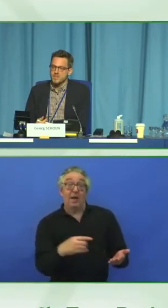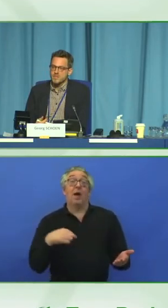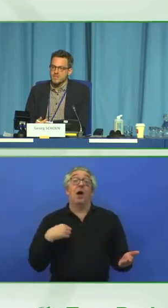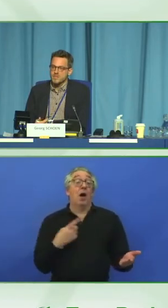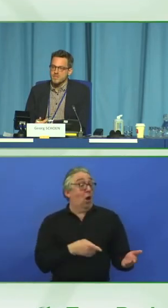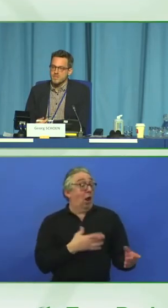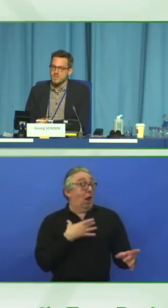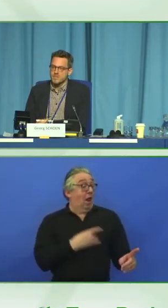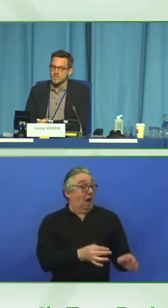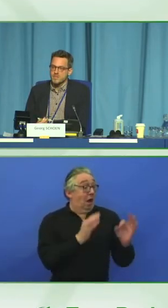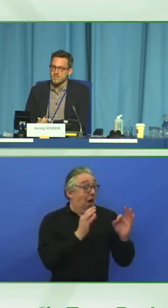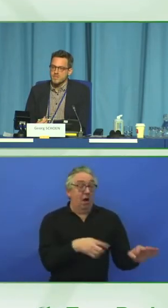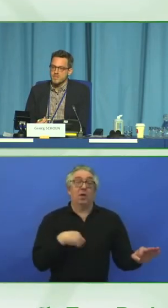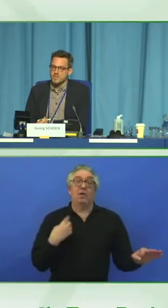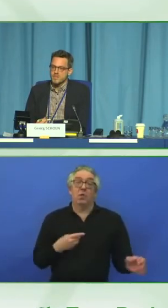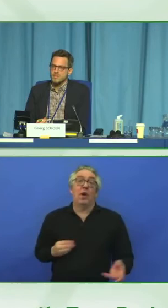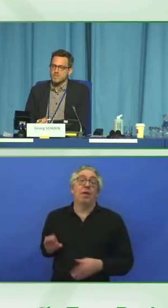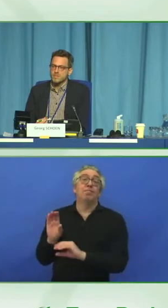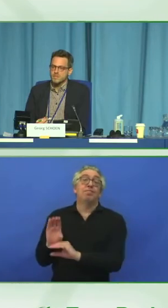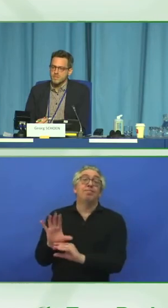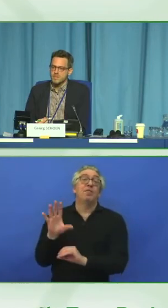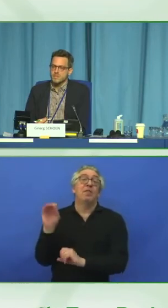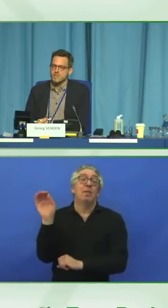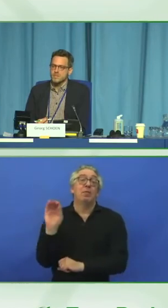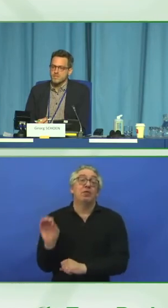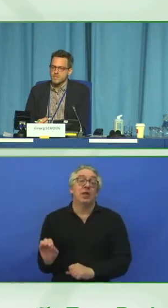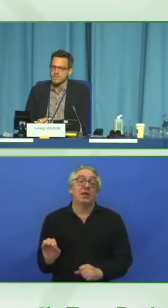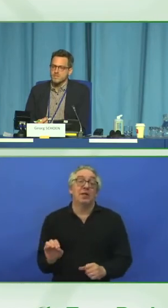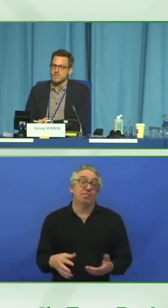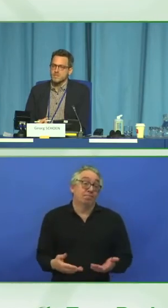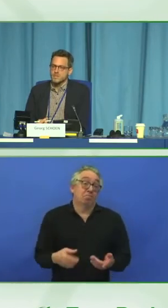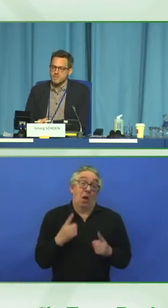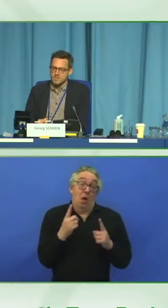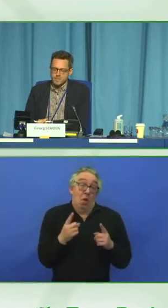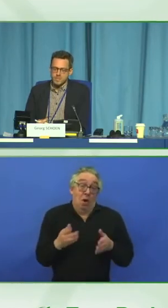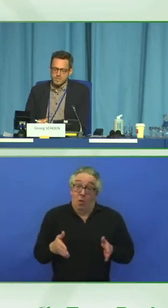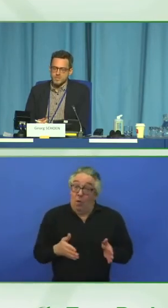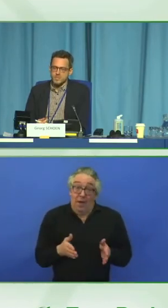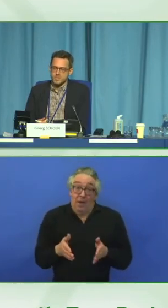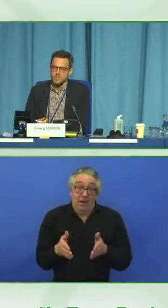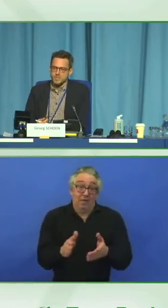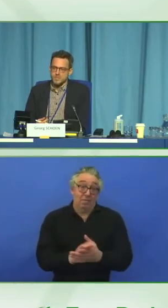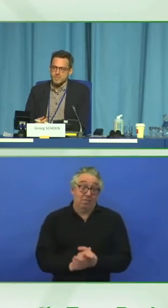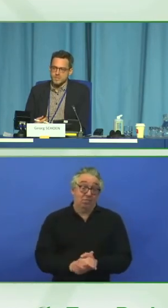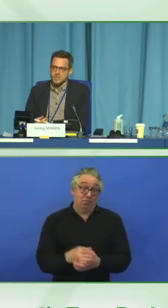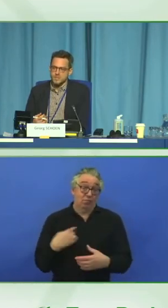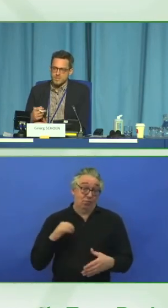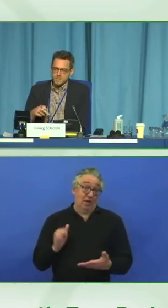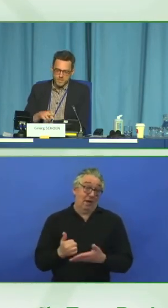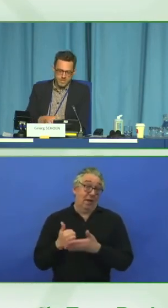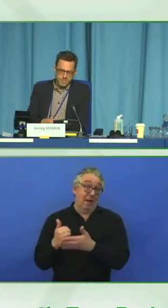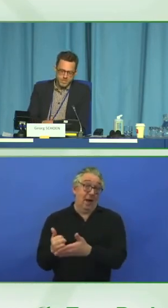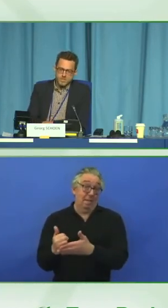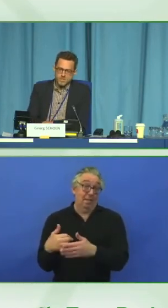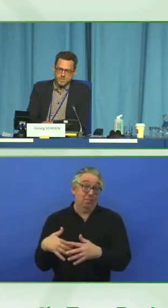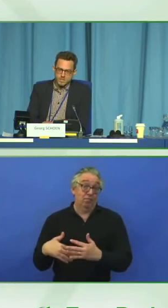various gaps that we've seen startups face in their journey from idea to market.